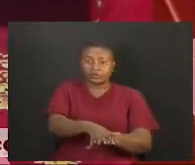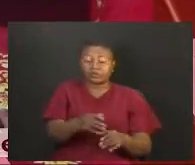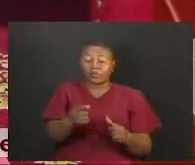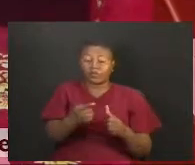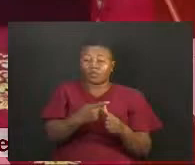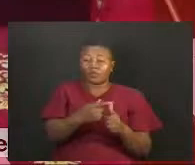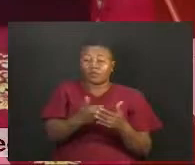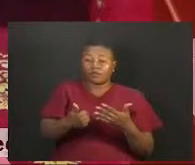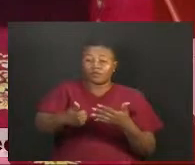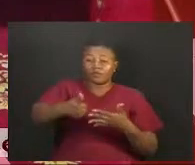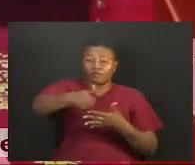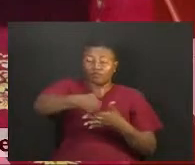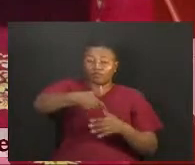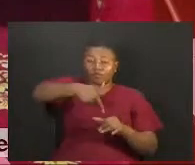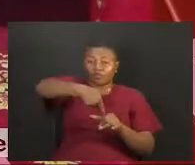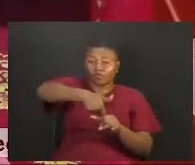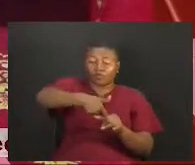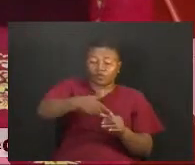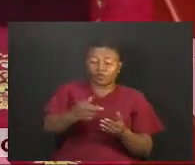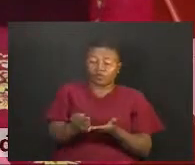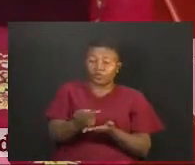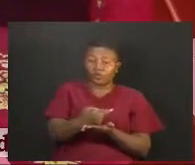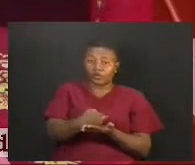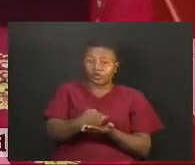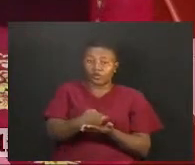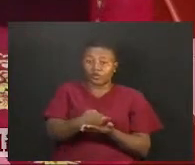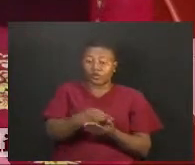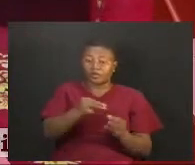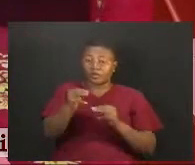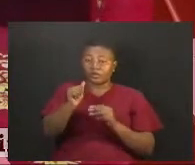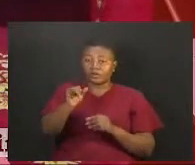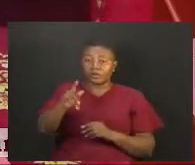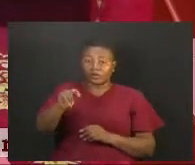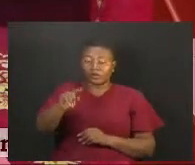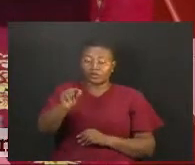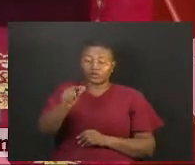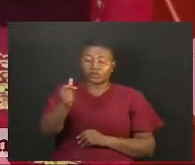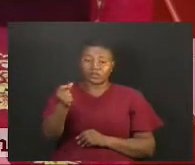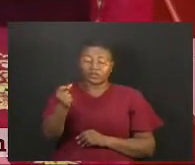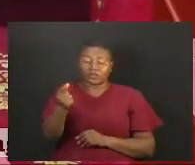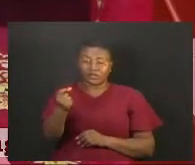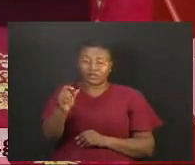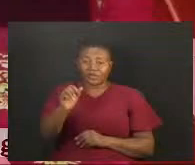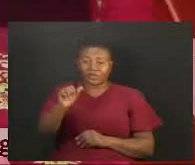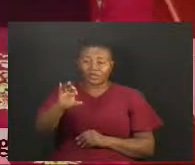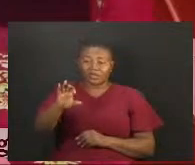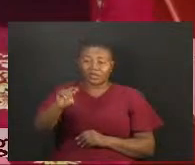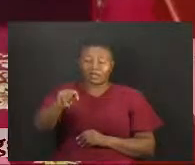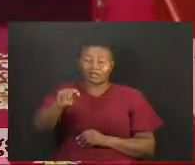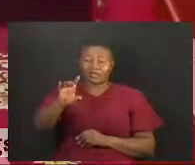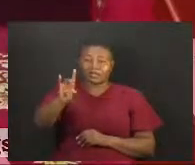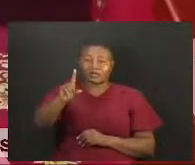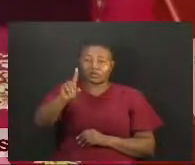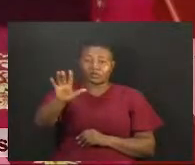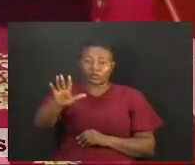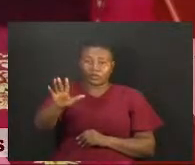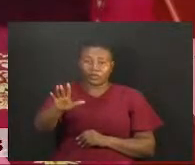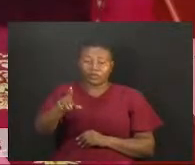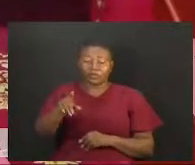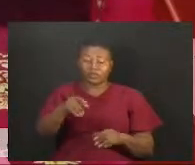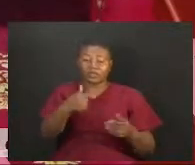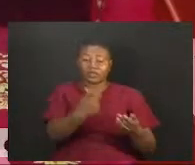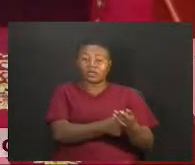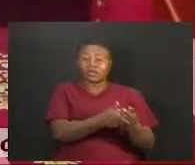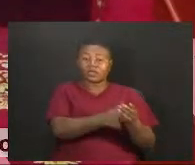amendment to the Petroleum Revenue Management Act 2011, Act 815. The second will be the Ghana Infrastructure Investment